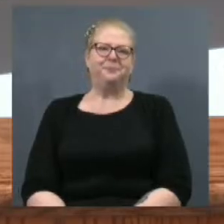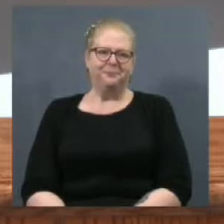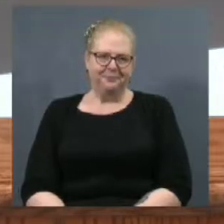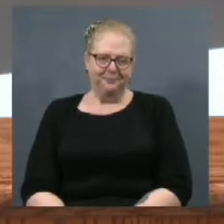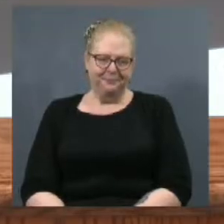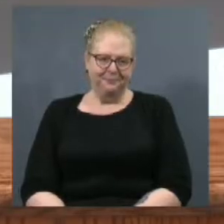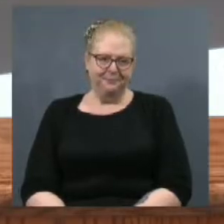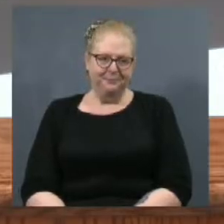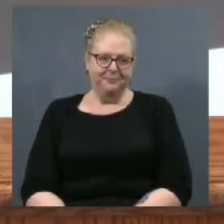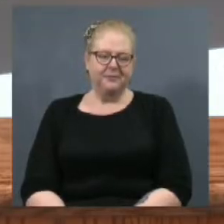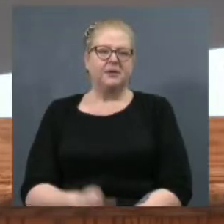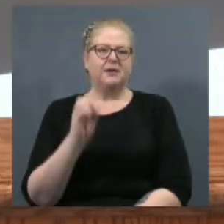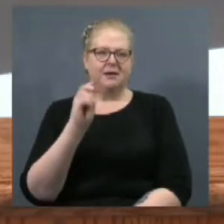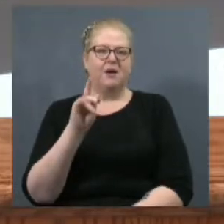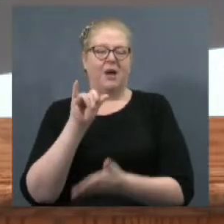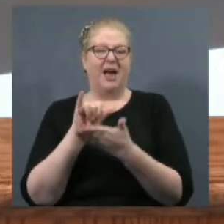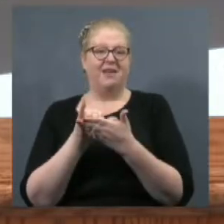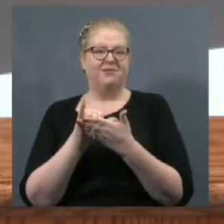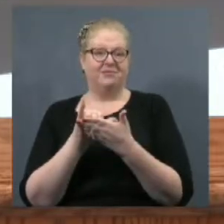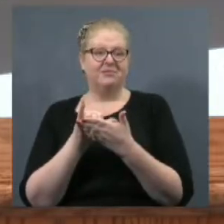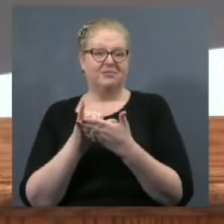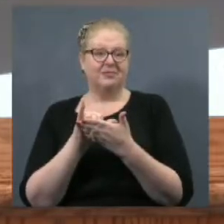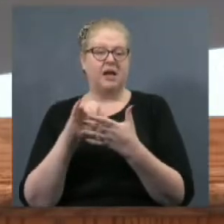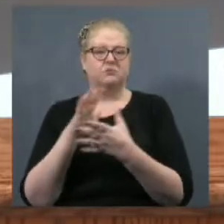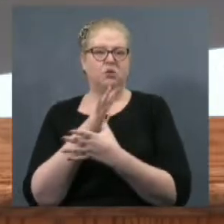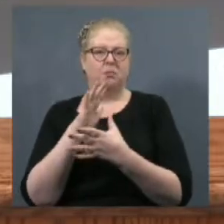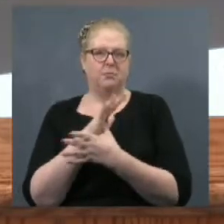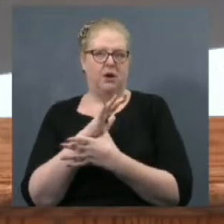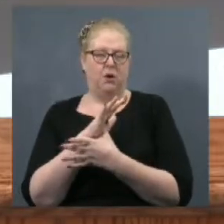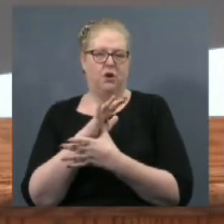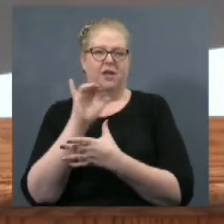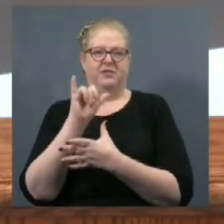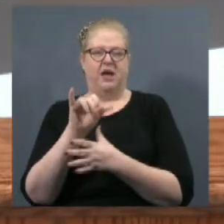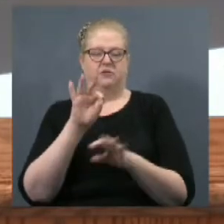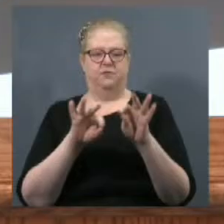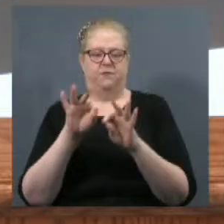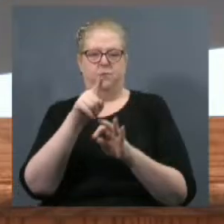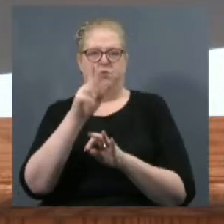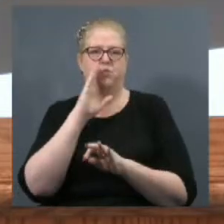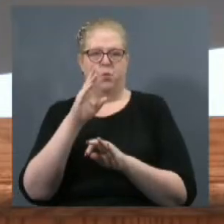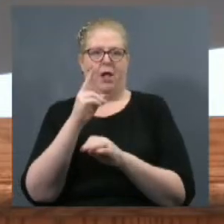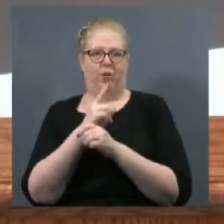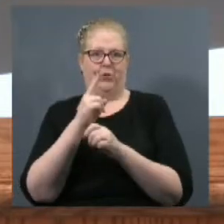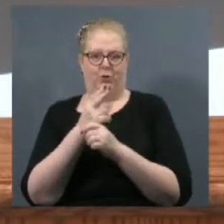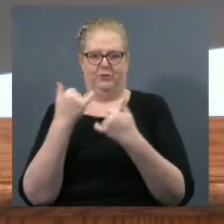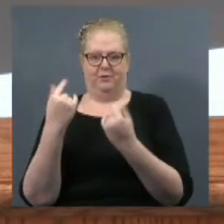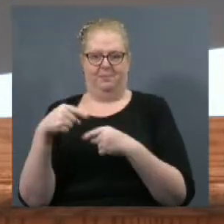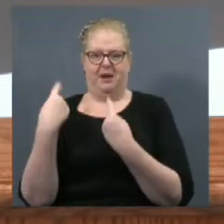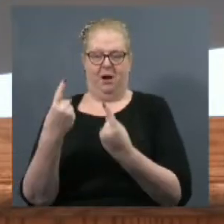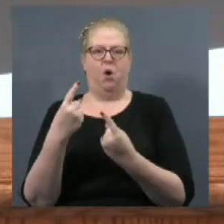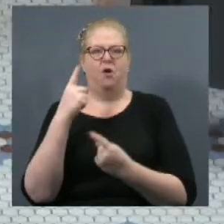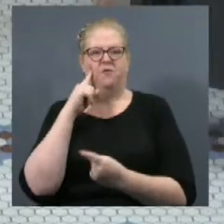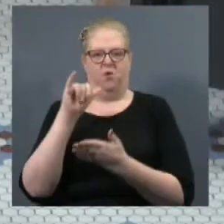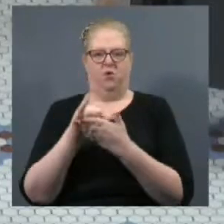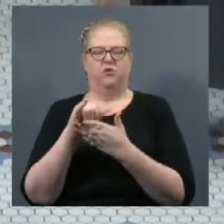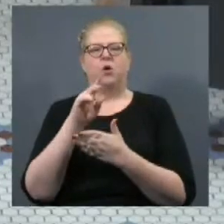And that's primarily the formula you guys are going to use on our arterial streets, the high traffic streets going forward. Depending